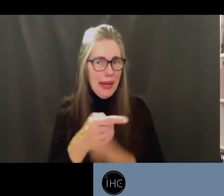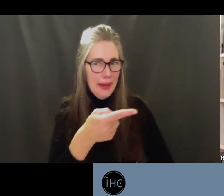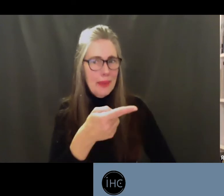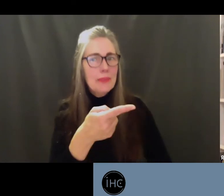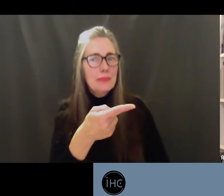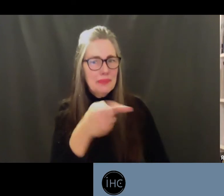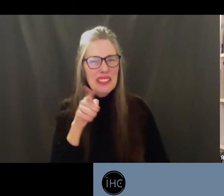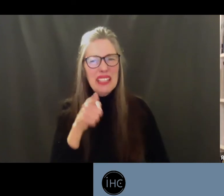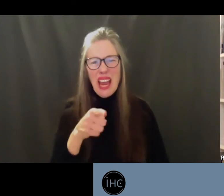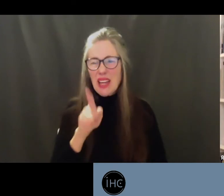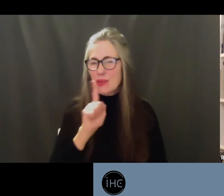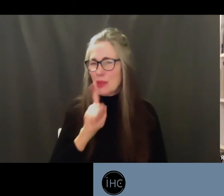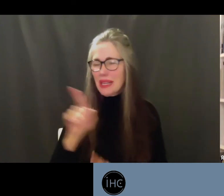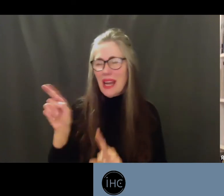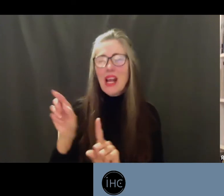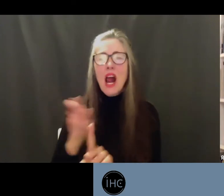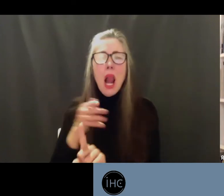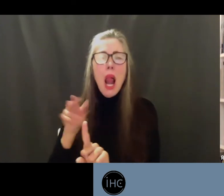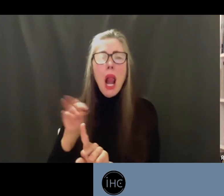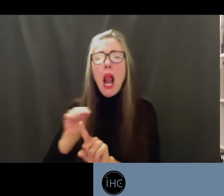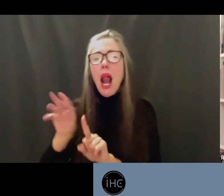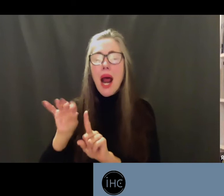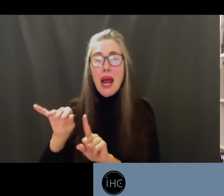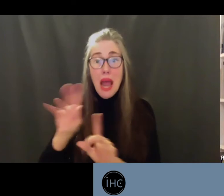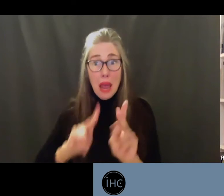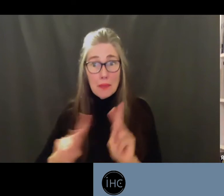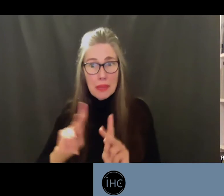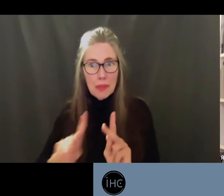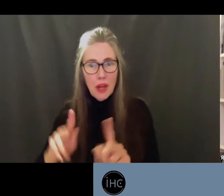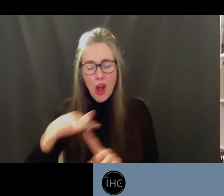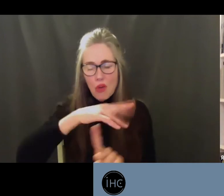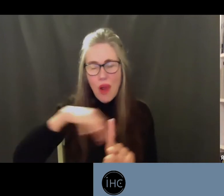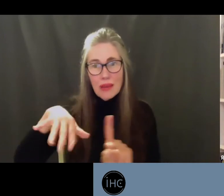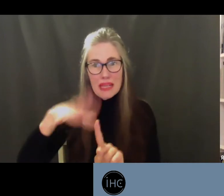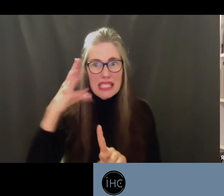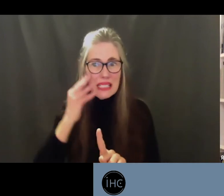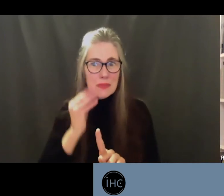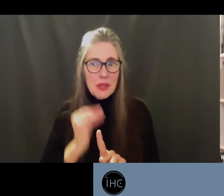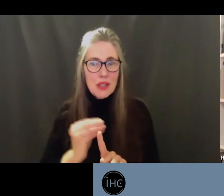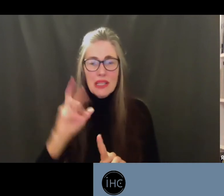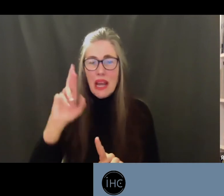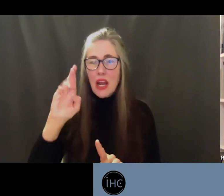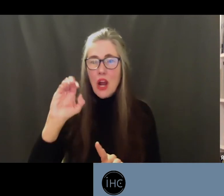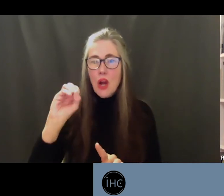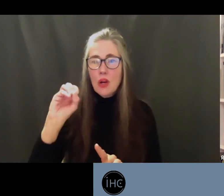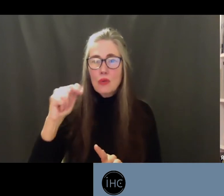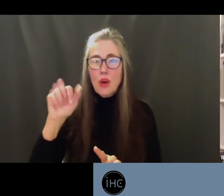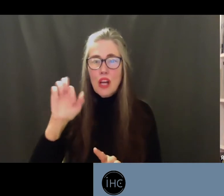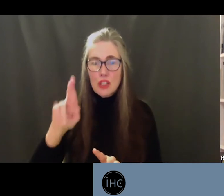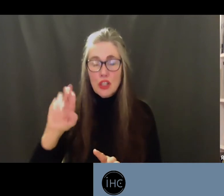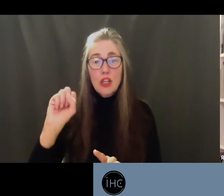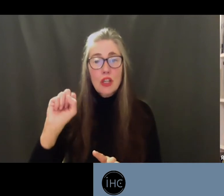And he's also surrounded himself with people who have decades of experience, like Roger Stone and Paul Manafort, et